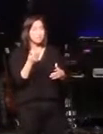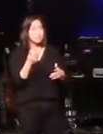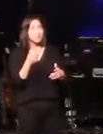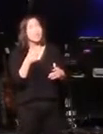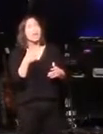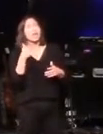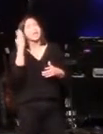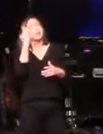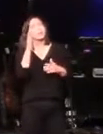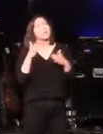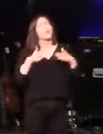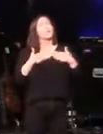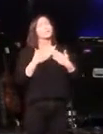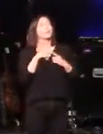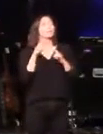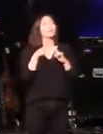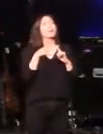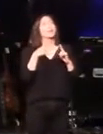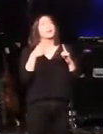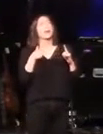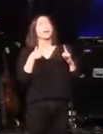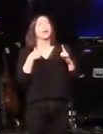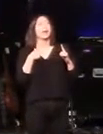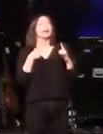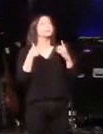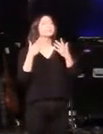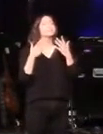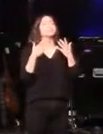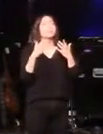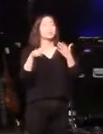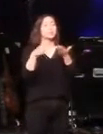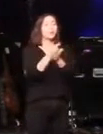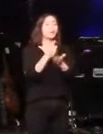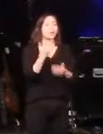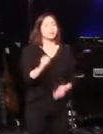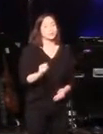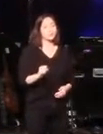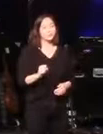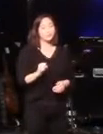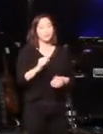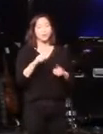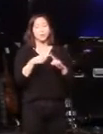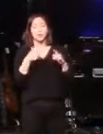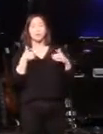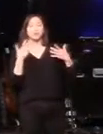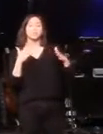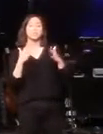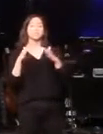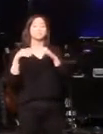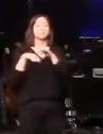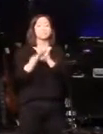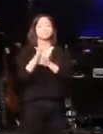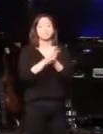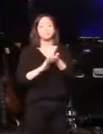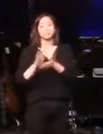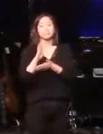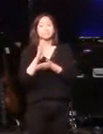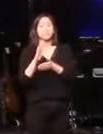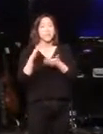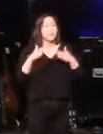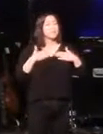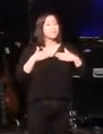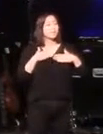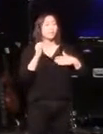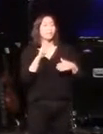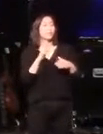You guys know that rule? When you are young, I'll be happy when I graduate high school. I'll be happy when I get to college. I'll be happy when I graduate college. I'll be